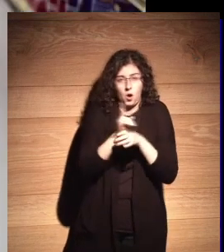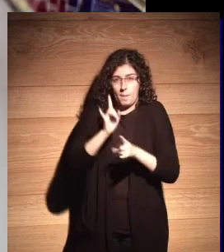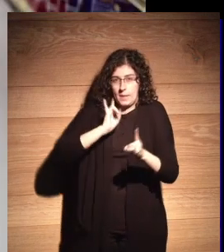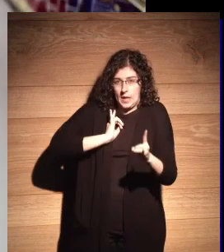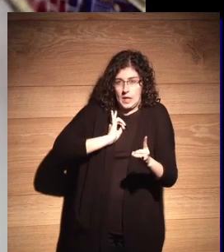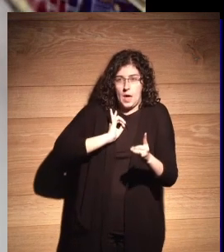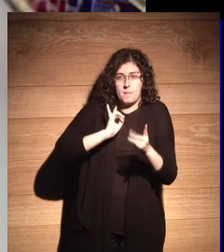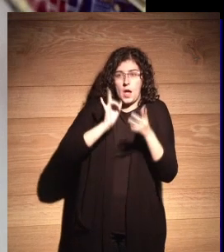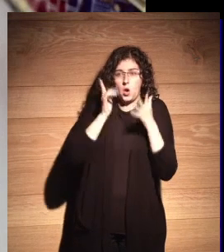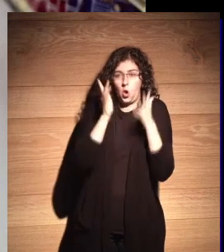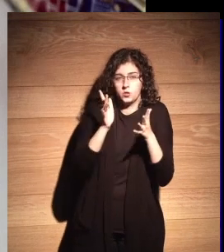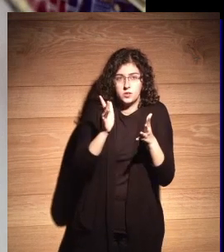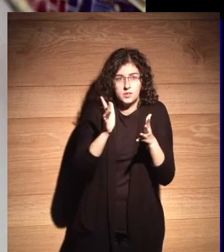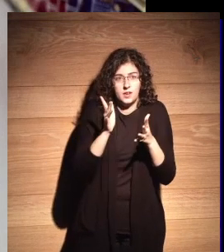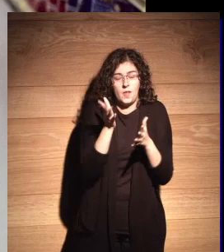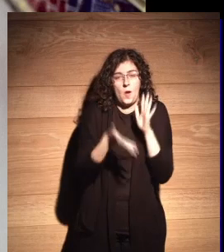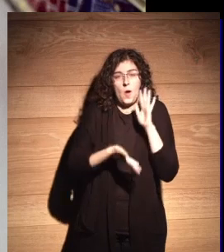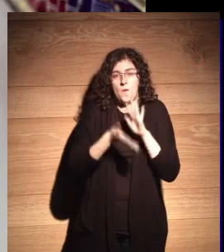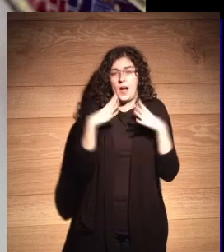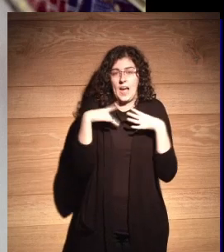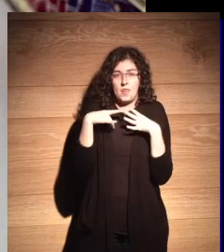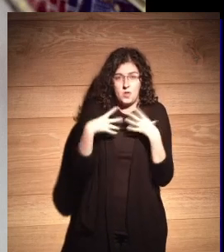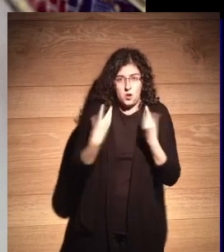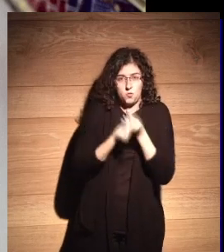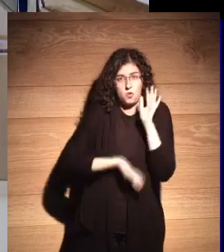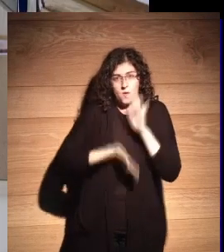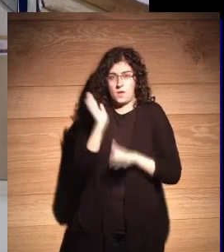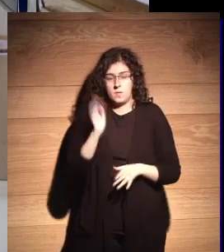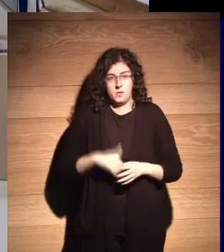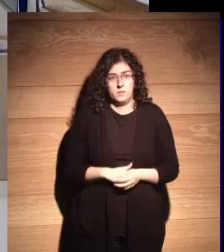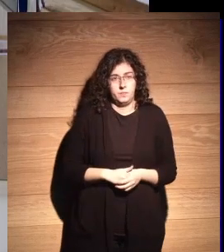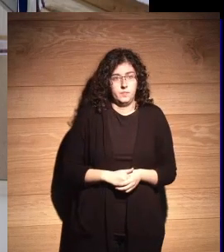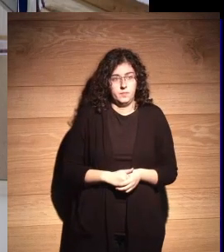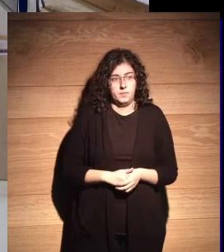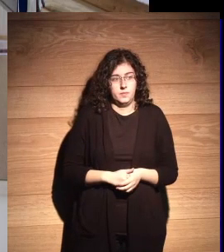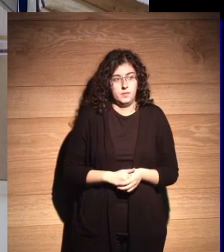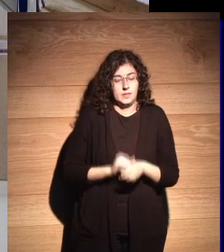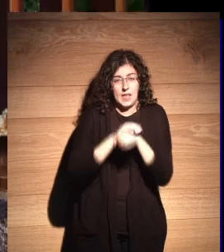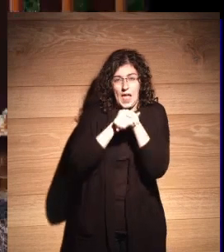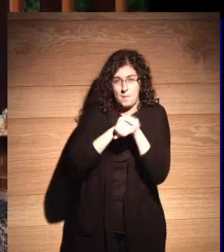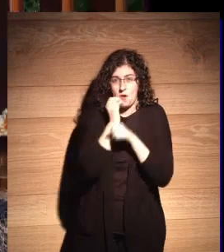Not your best friend, I suppose? Yeah.